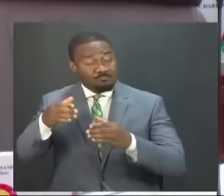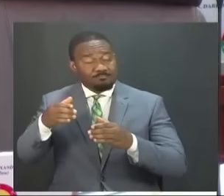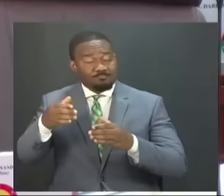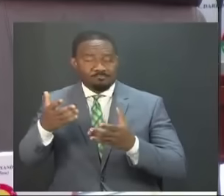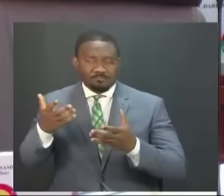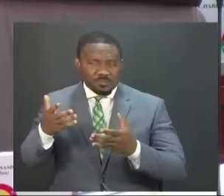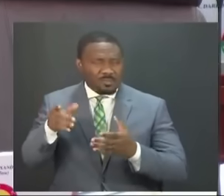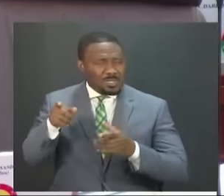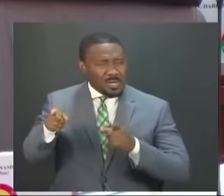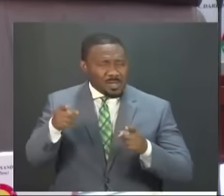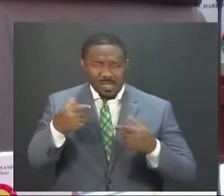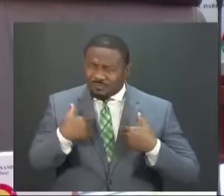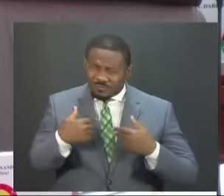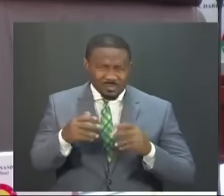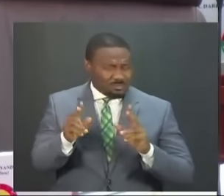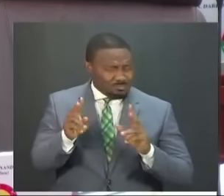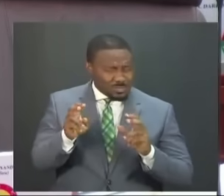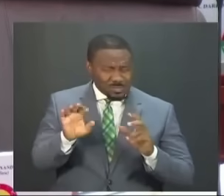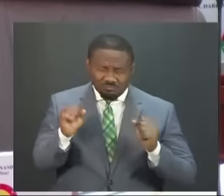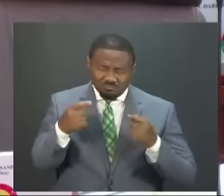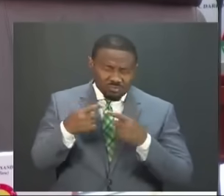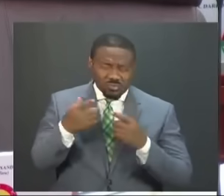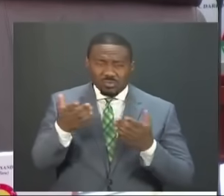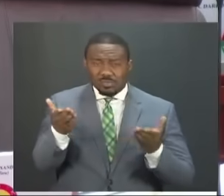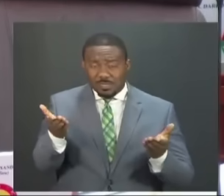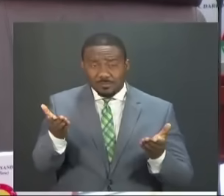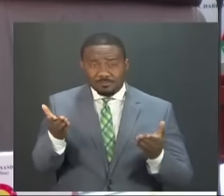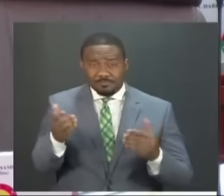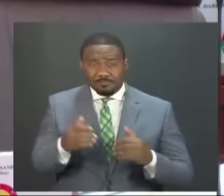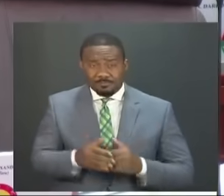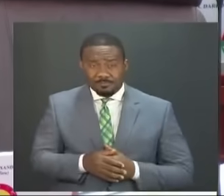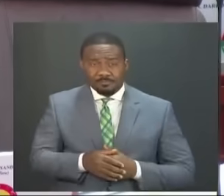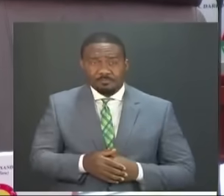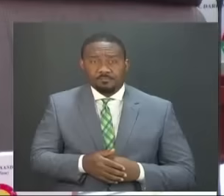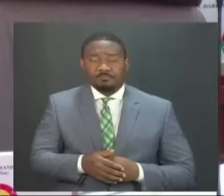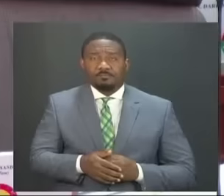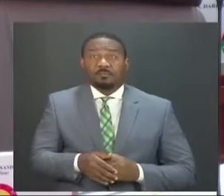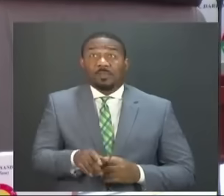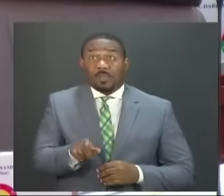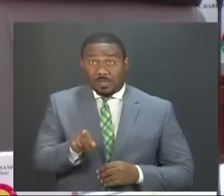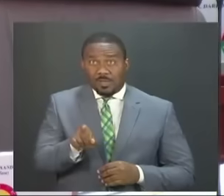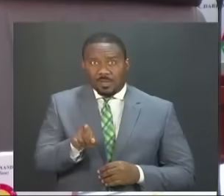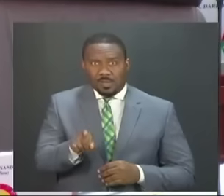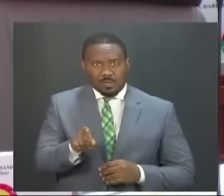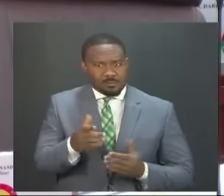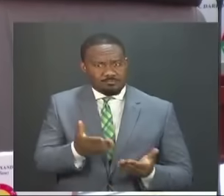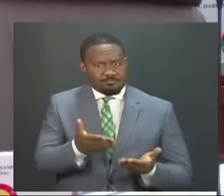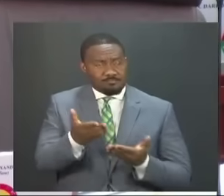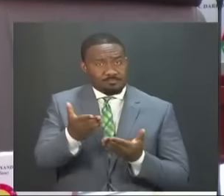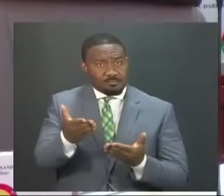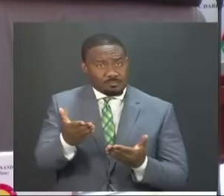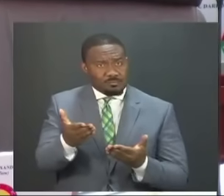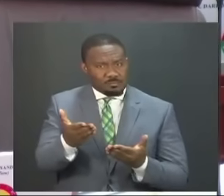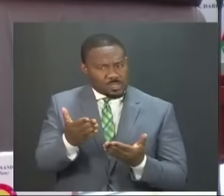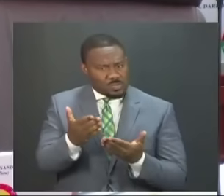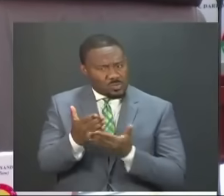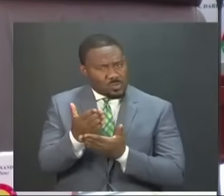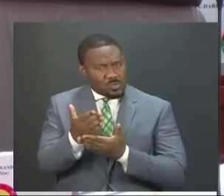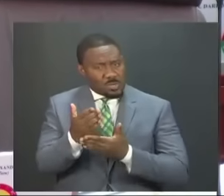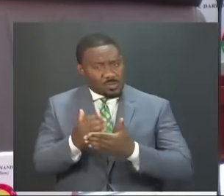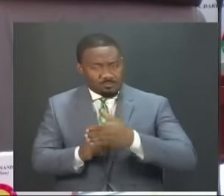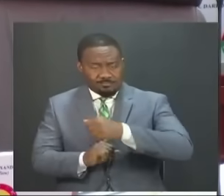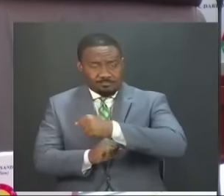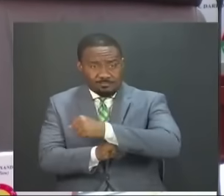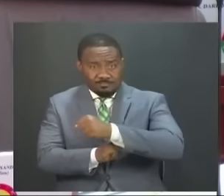doubt and to lay a proper foundation for the submission I